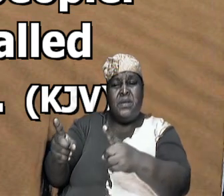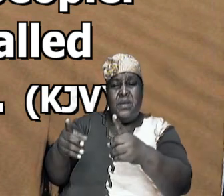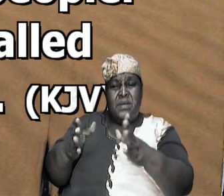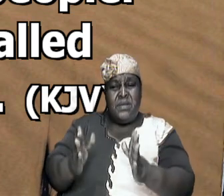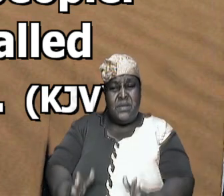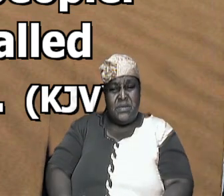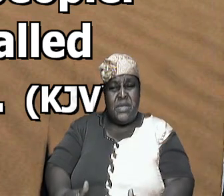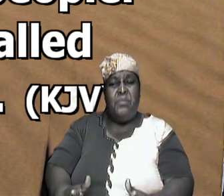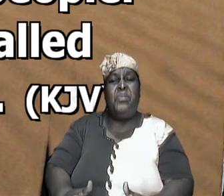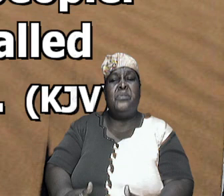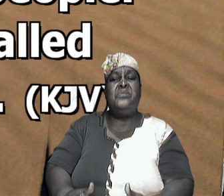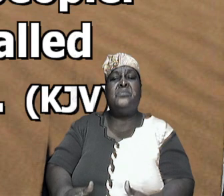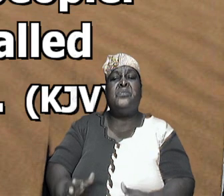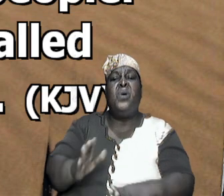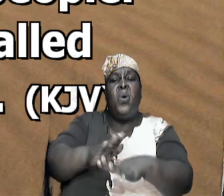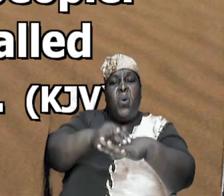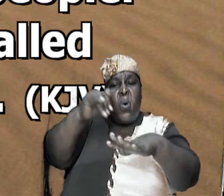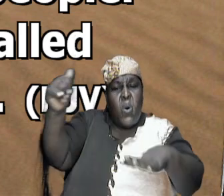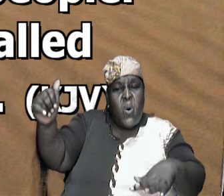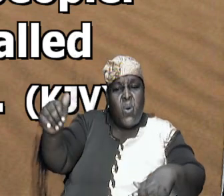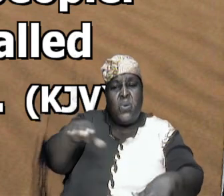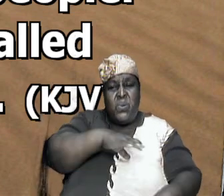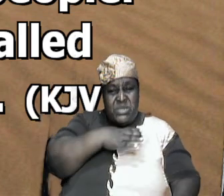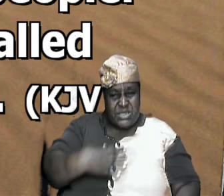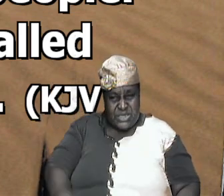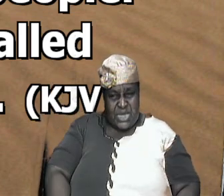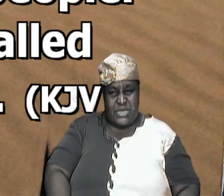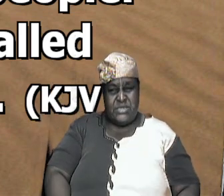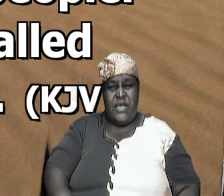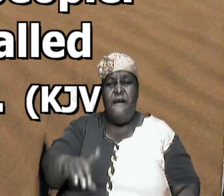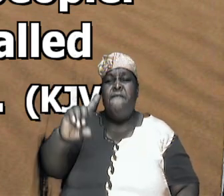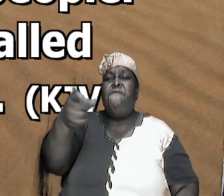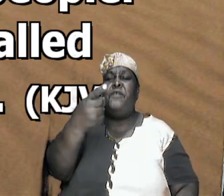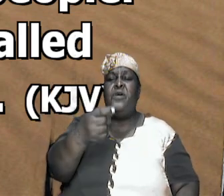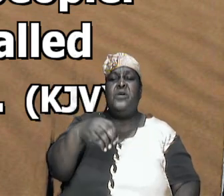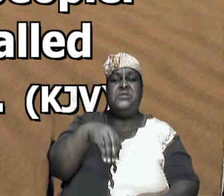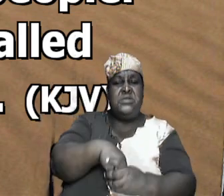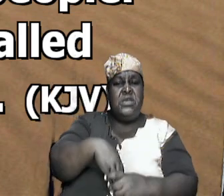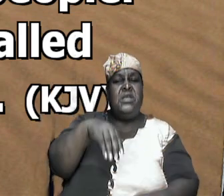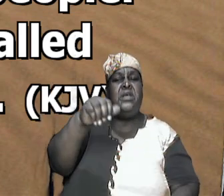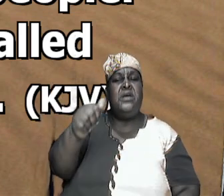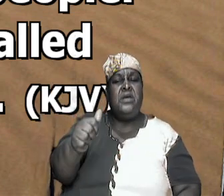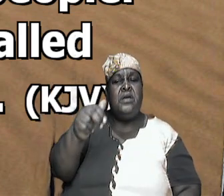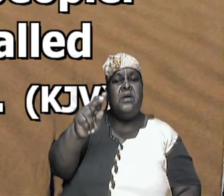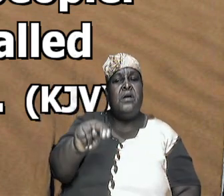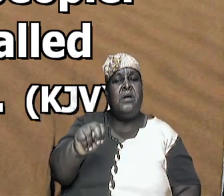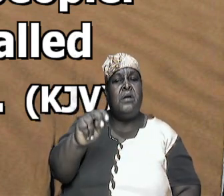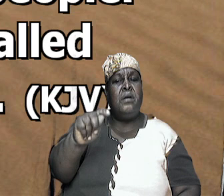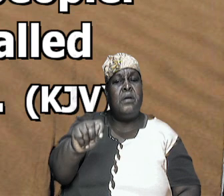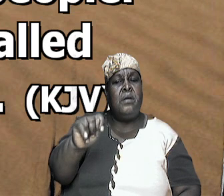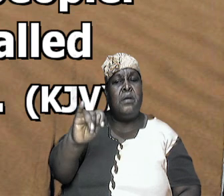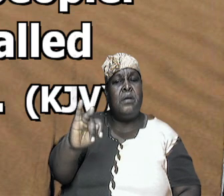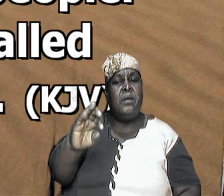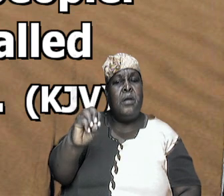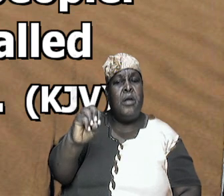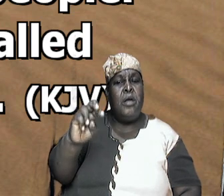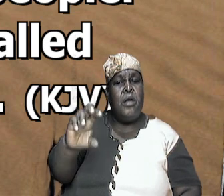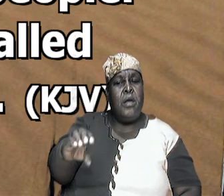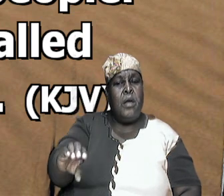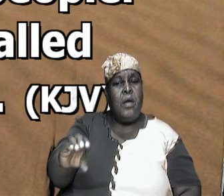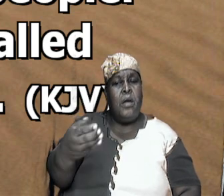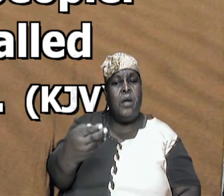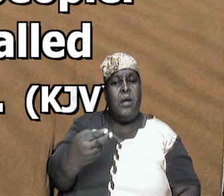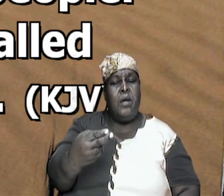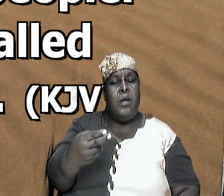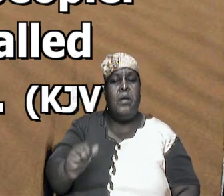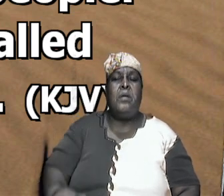and the disciples were called Christians first in Antioch. Right? So